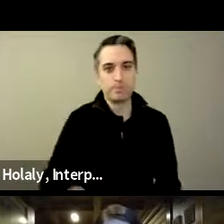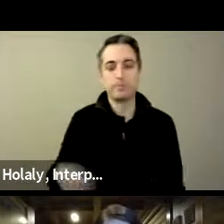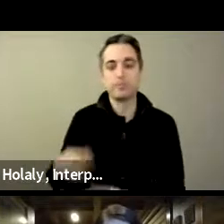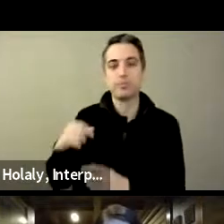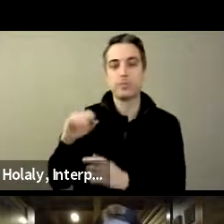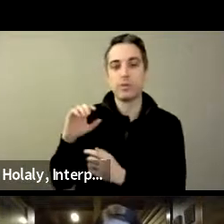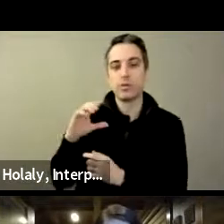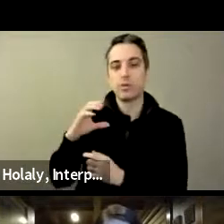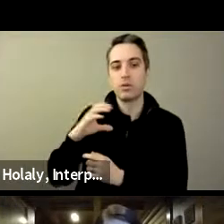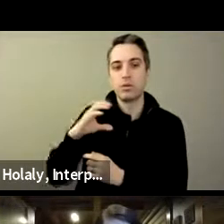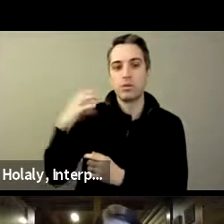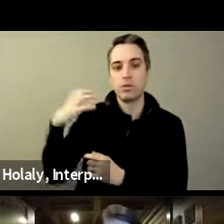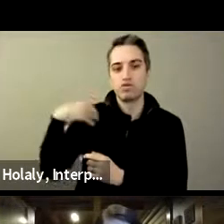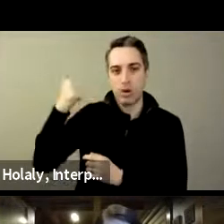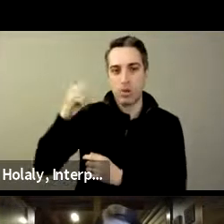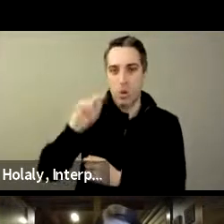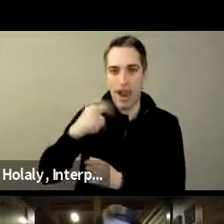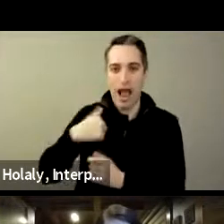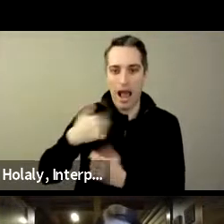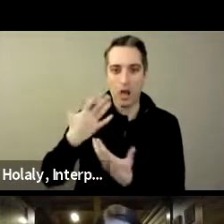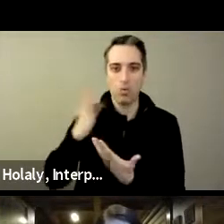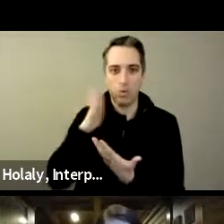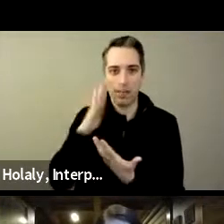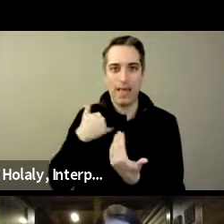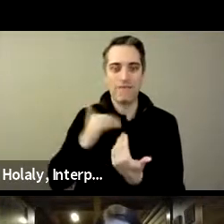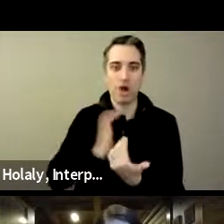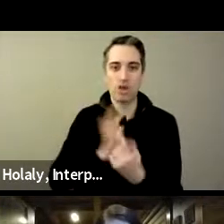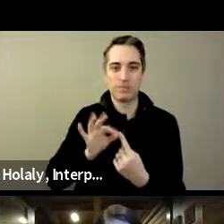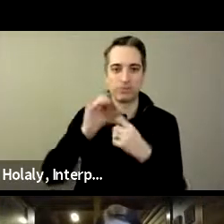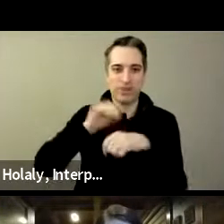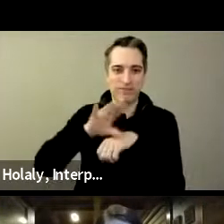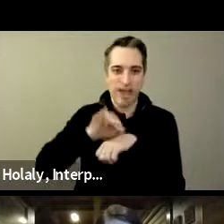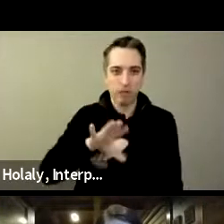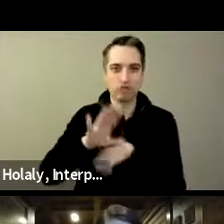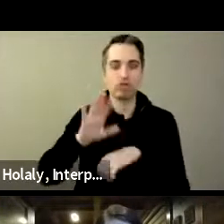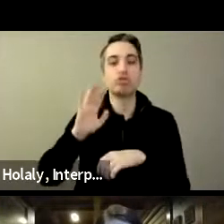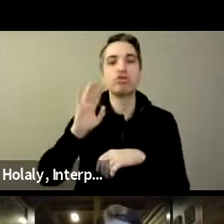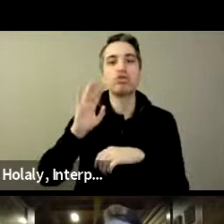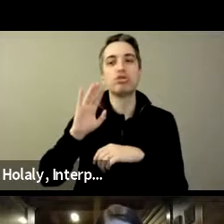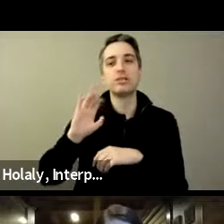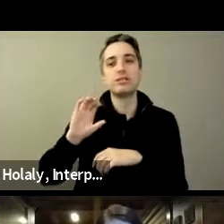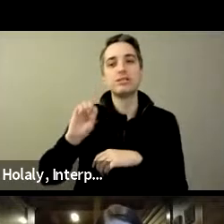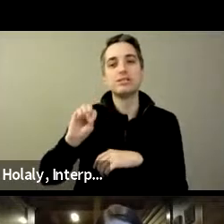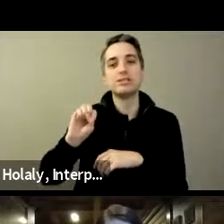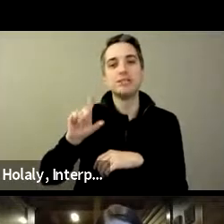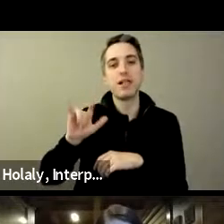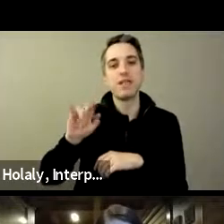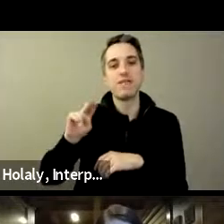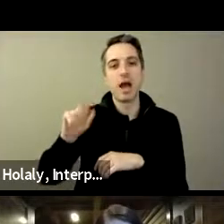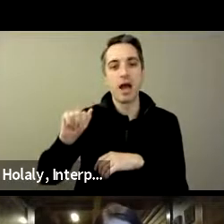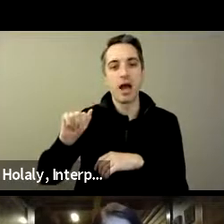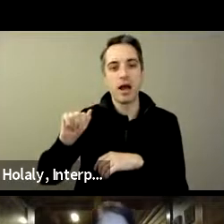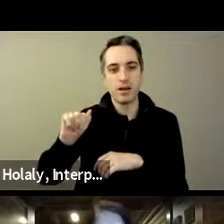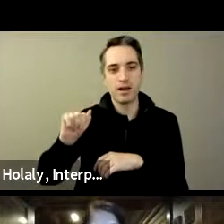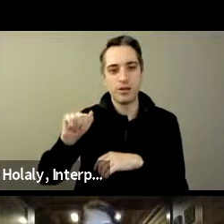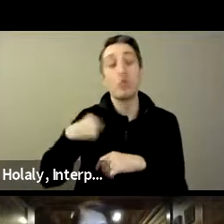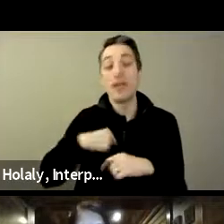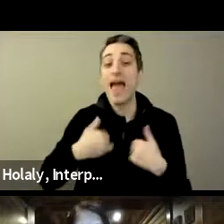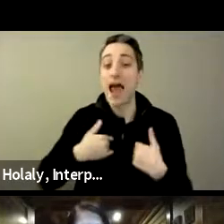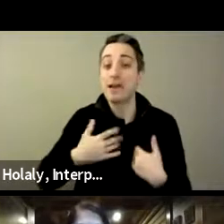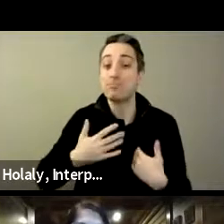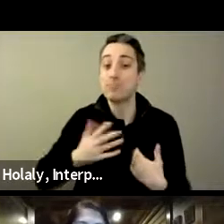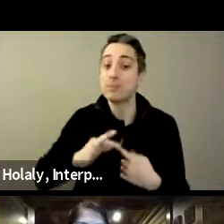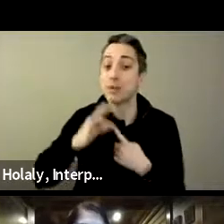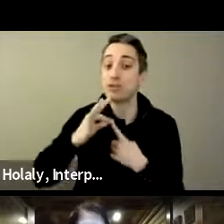listening, to have our special advisor, Sylvia Elliott, reach out to Dan Quisenberry. He actually spoke at our special, we actually had a hearing, a